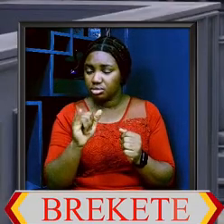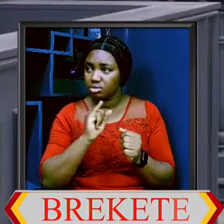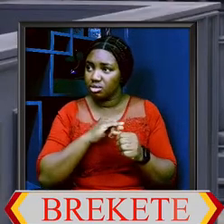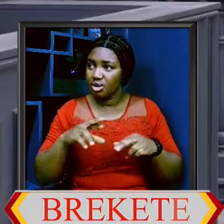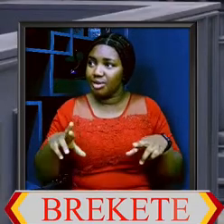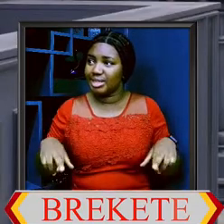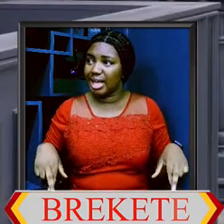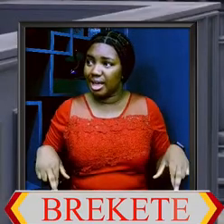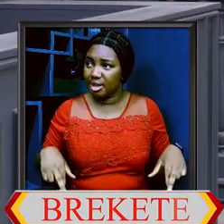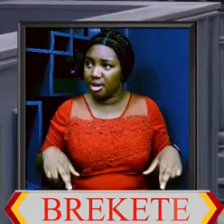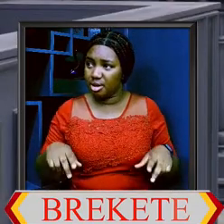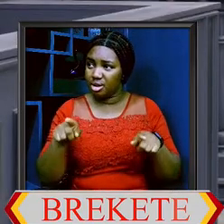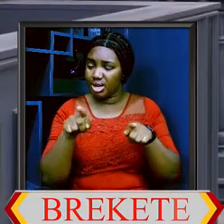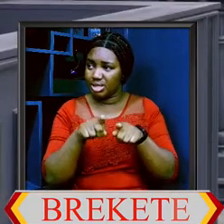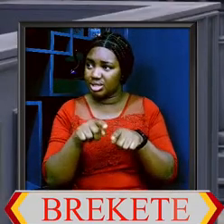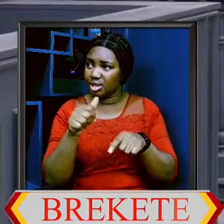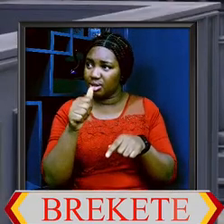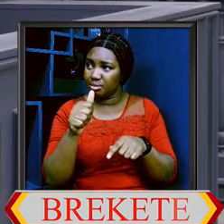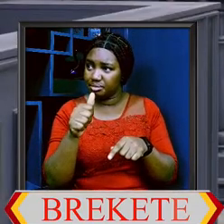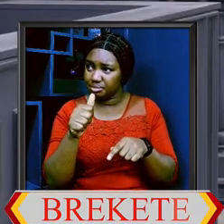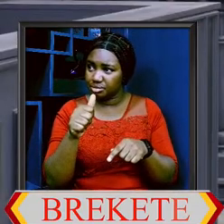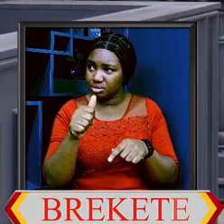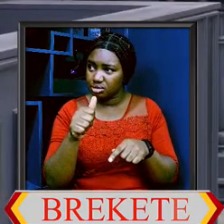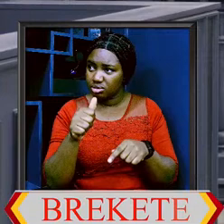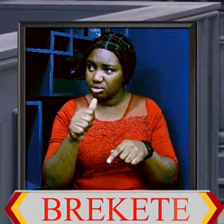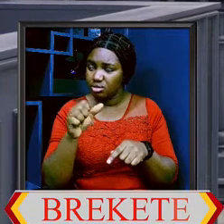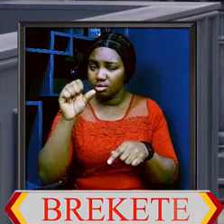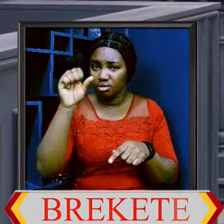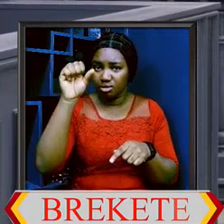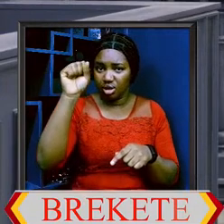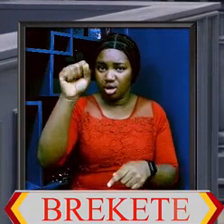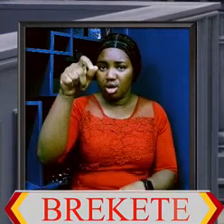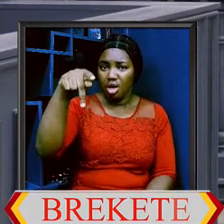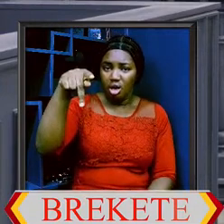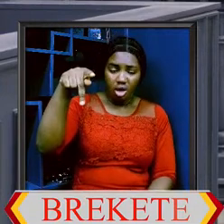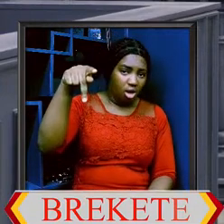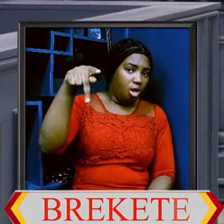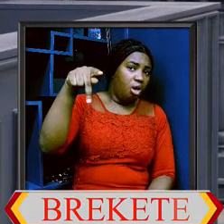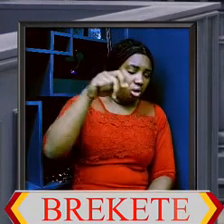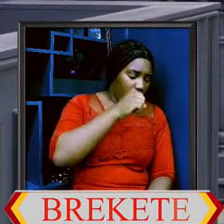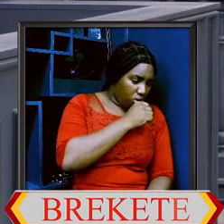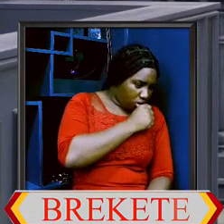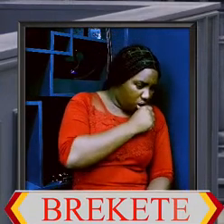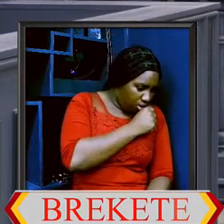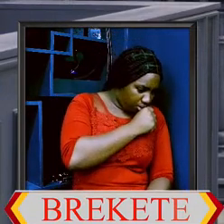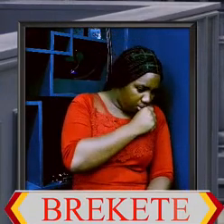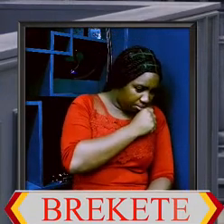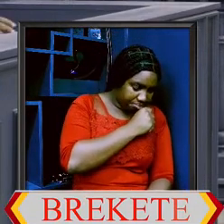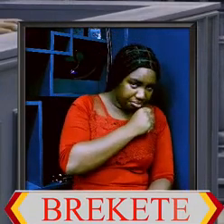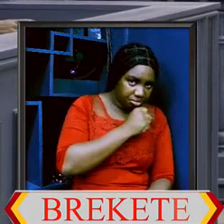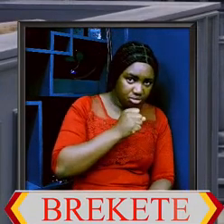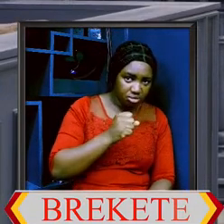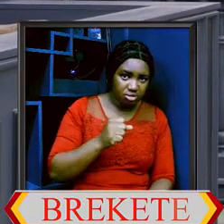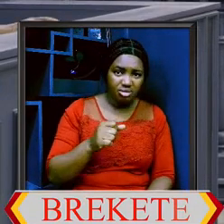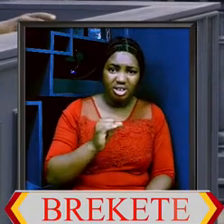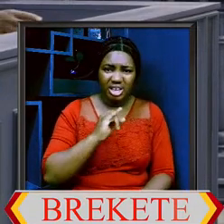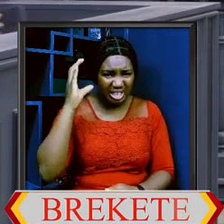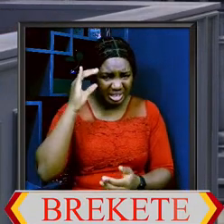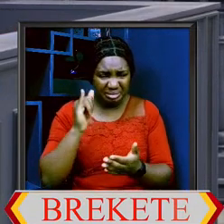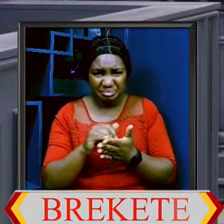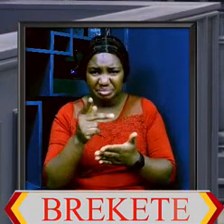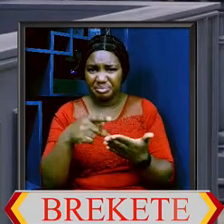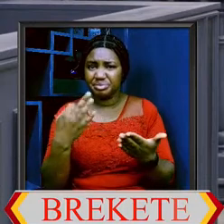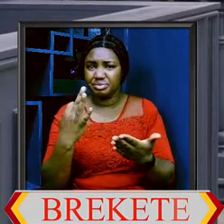retired as a superintendent of police sp sp yes sir and I hear say part of the job when you